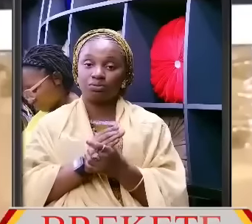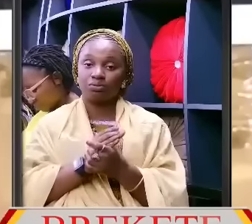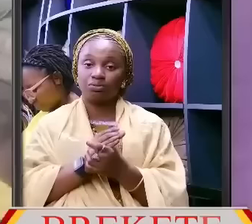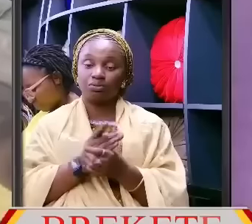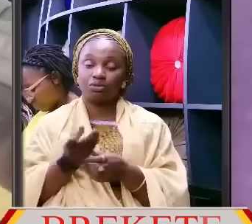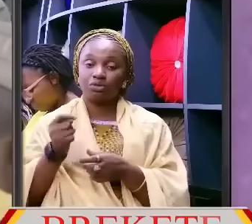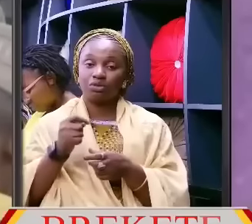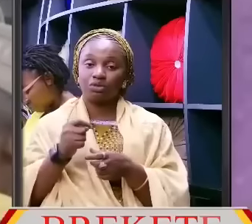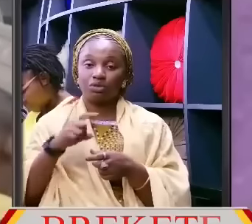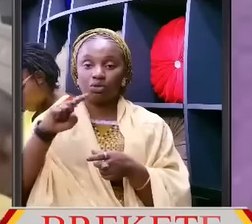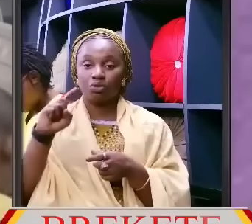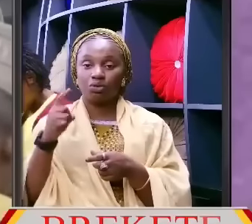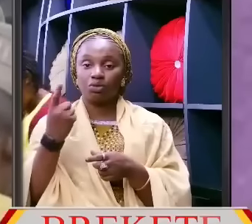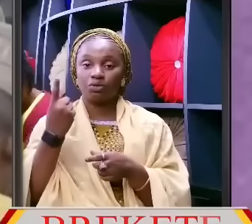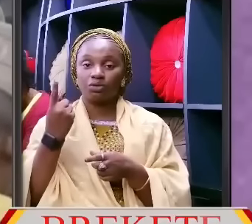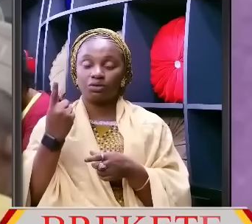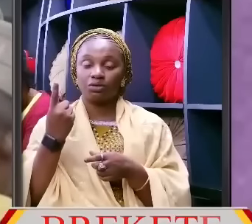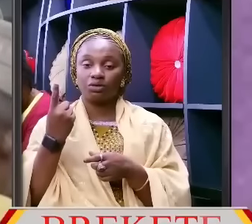The only